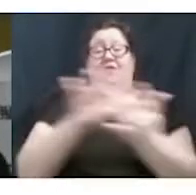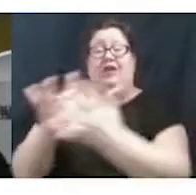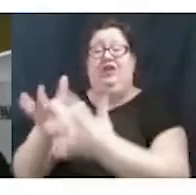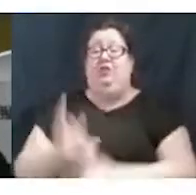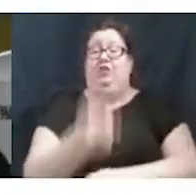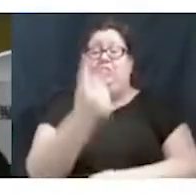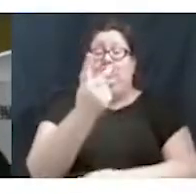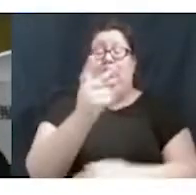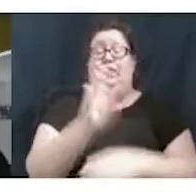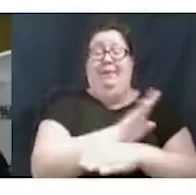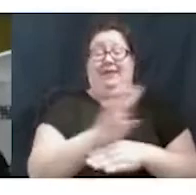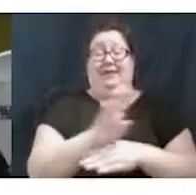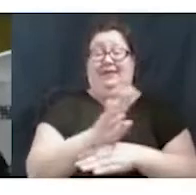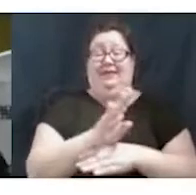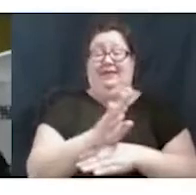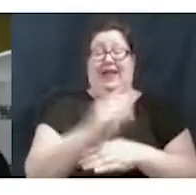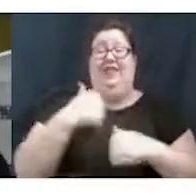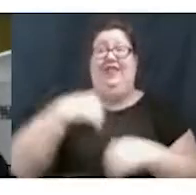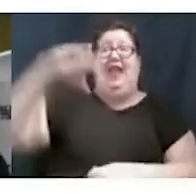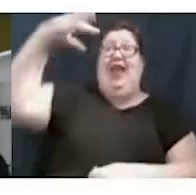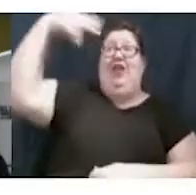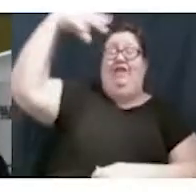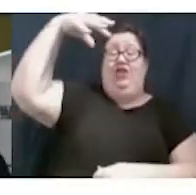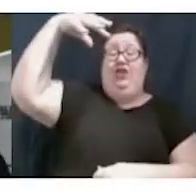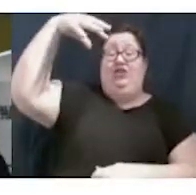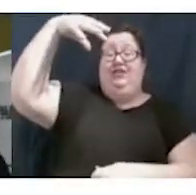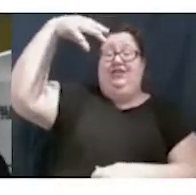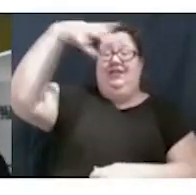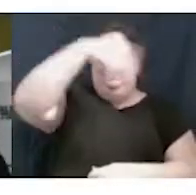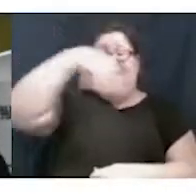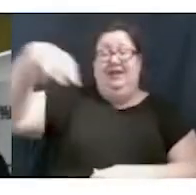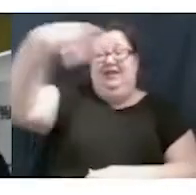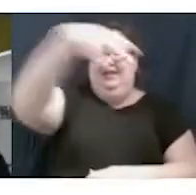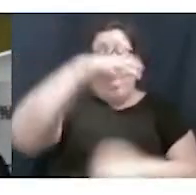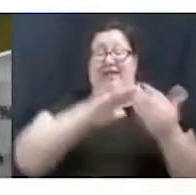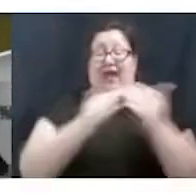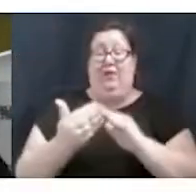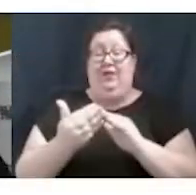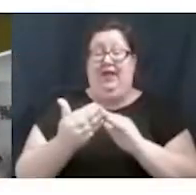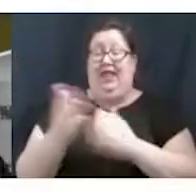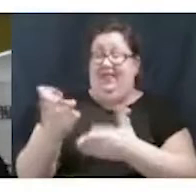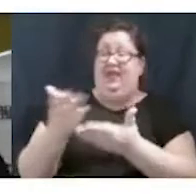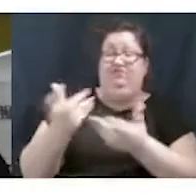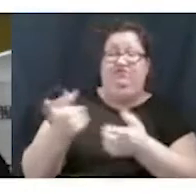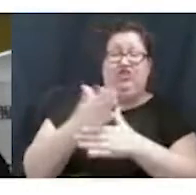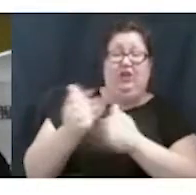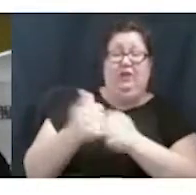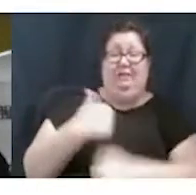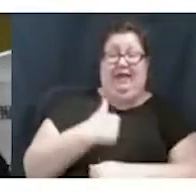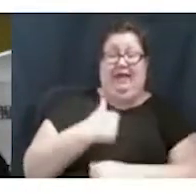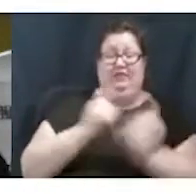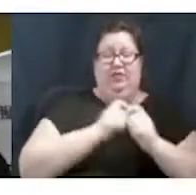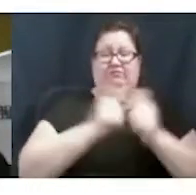had aerial footage of the town. They were nice enough to share it with me, and so I was able to provide the students with